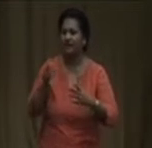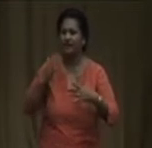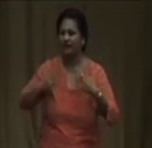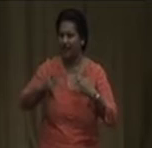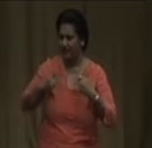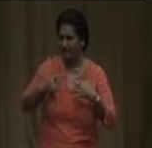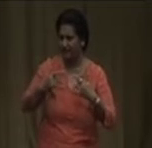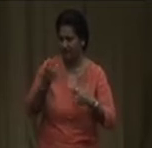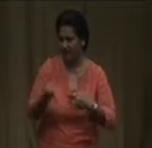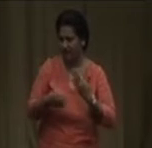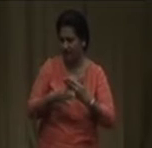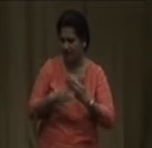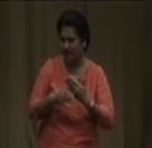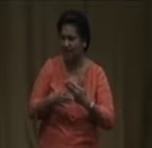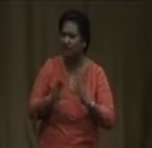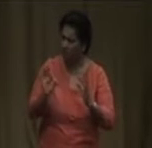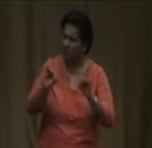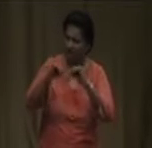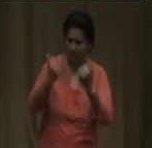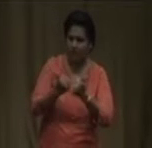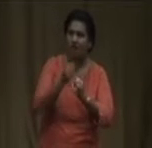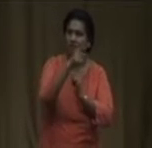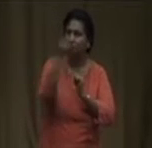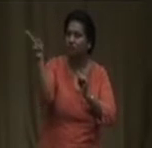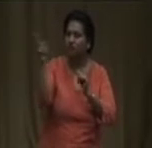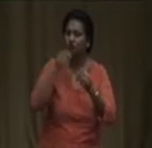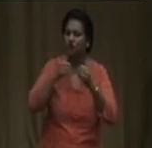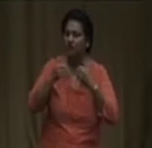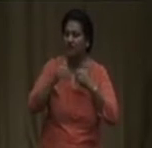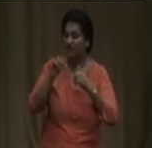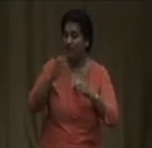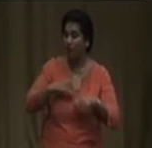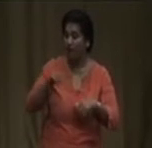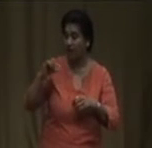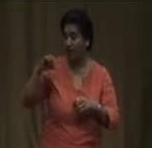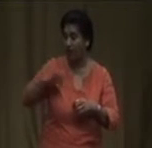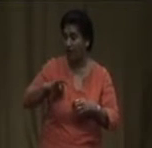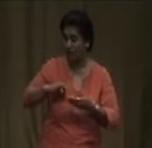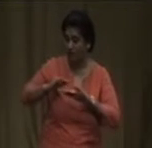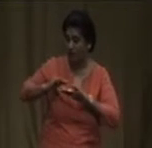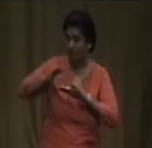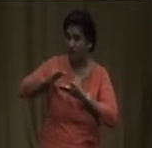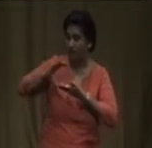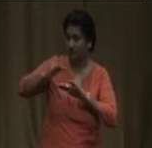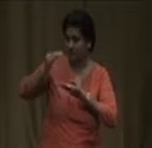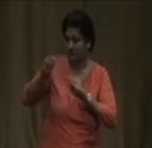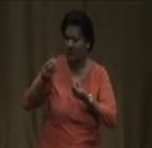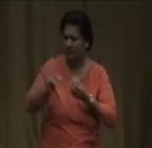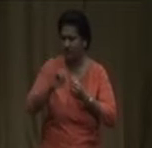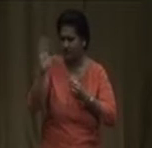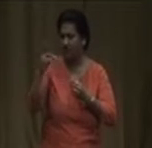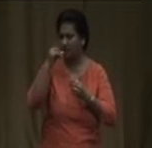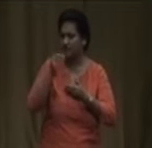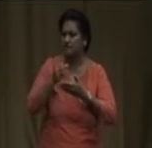that, we have no objections to universities in incorporating profit margins in building these